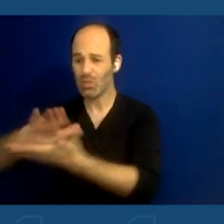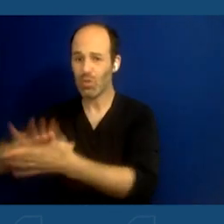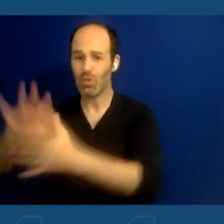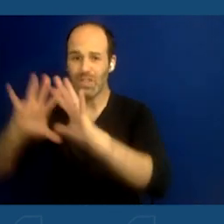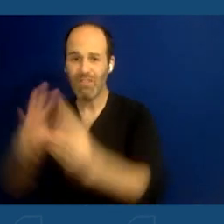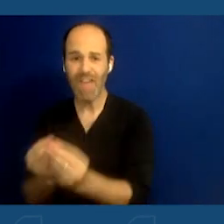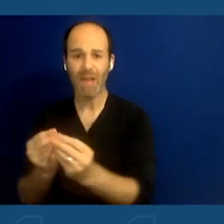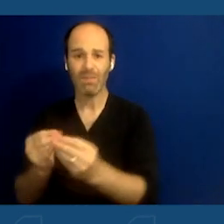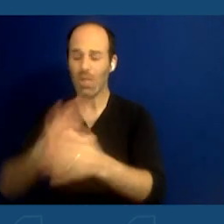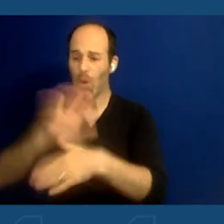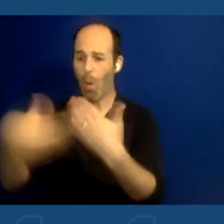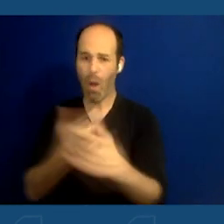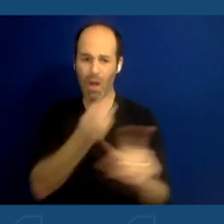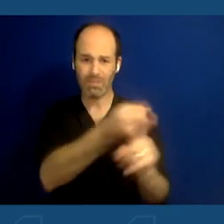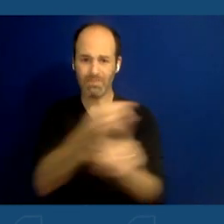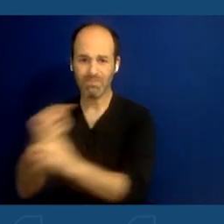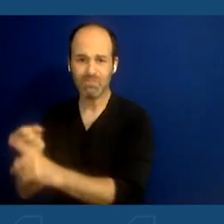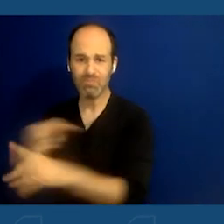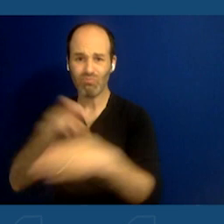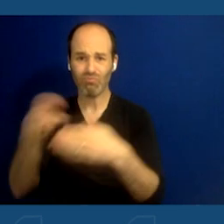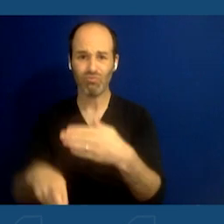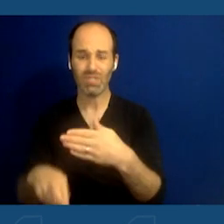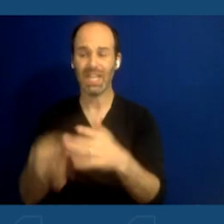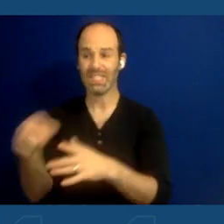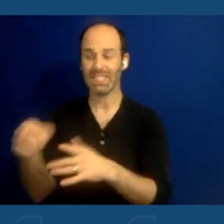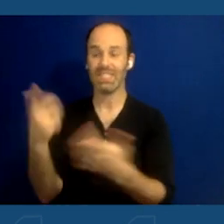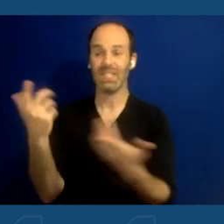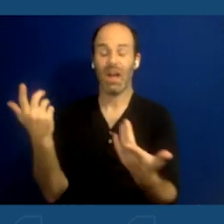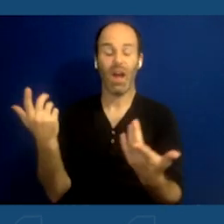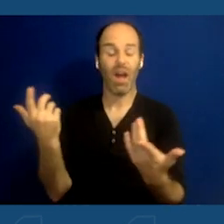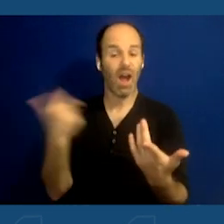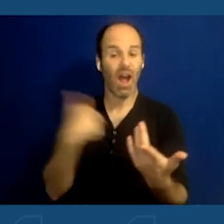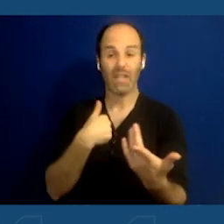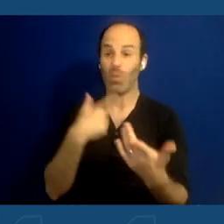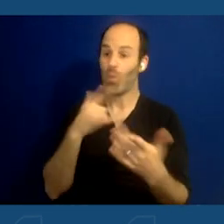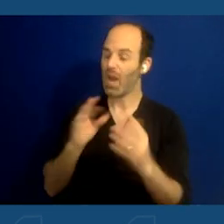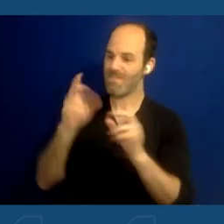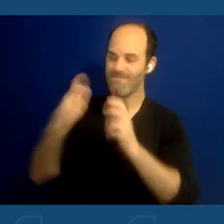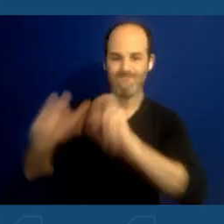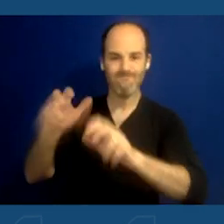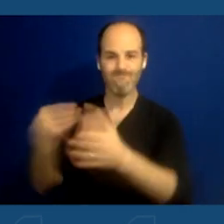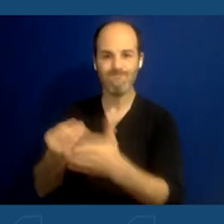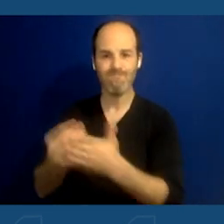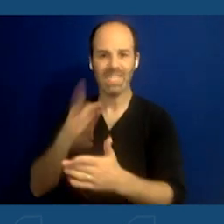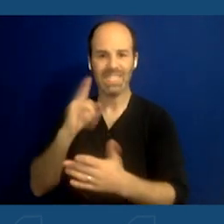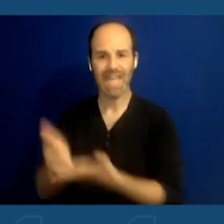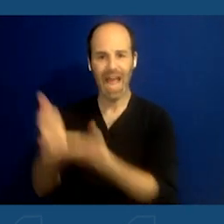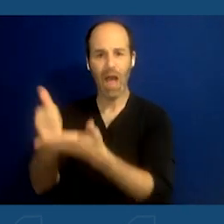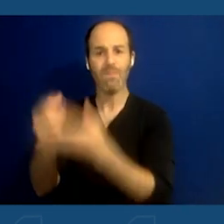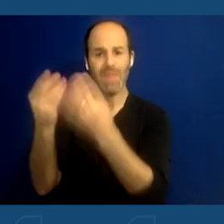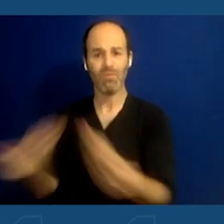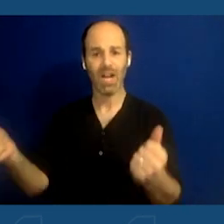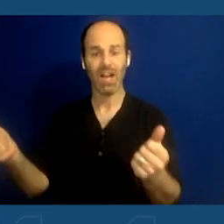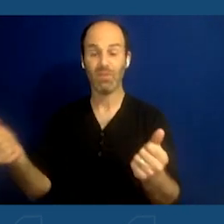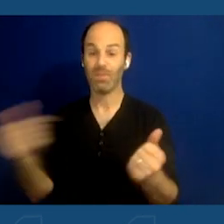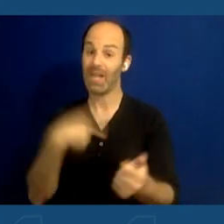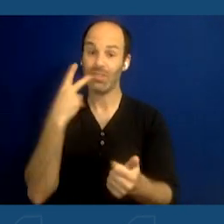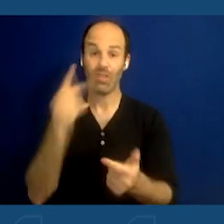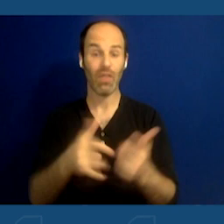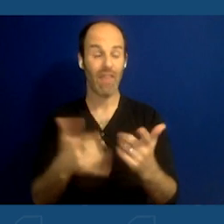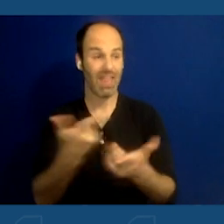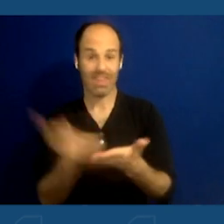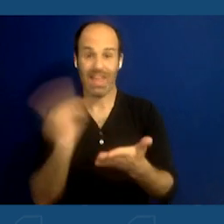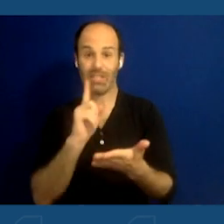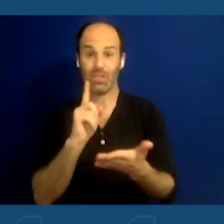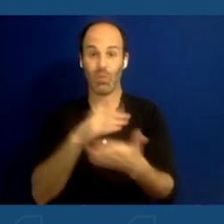widespread effect, and we're focusing on putting money in those communities to help them recover. I saw the effect of this in Buffalo last weekend, Saturday, when I was